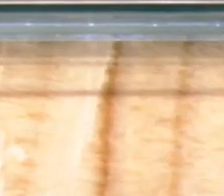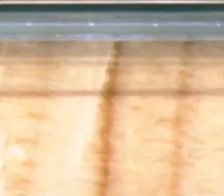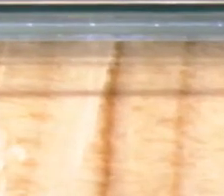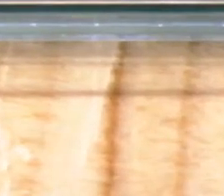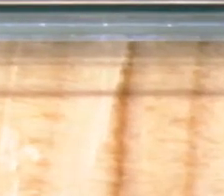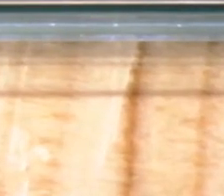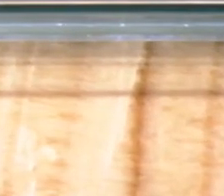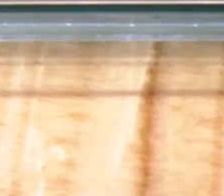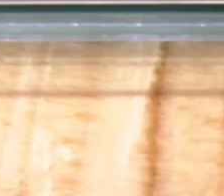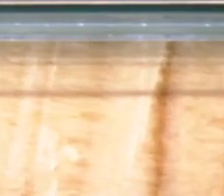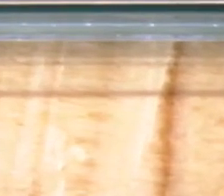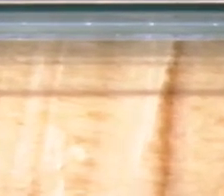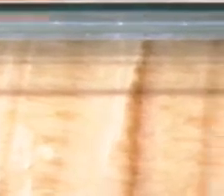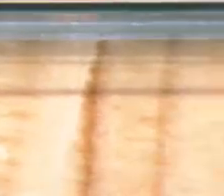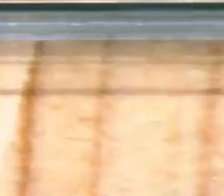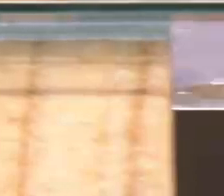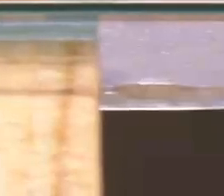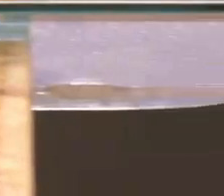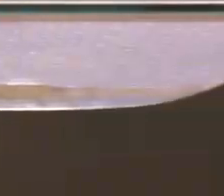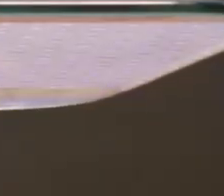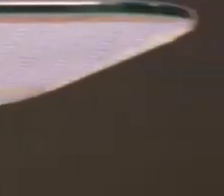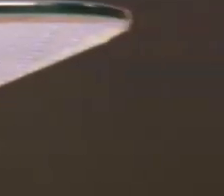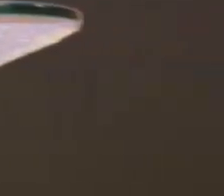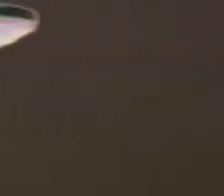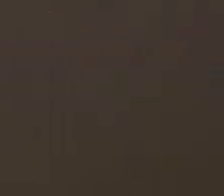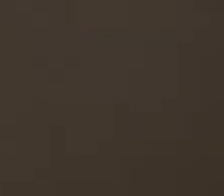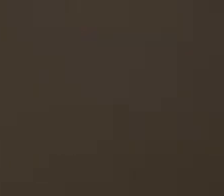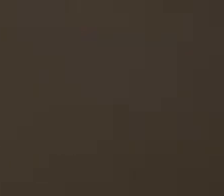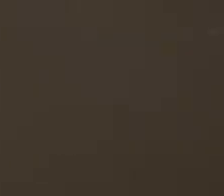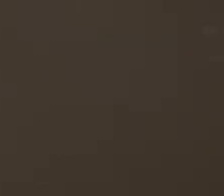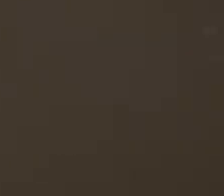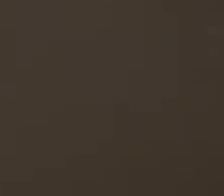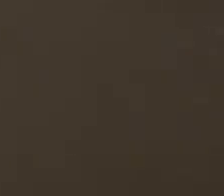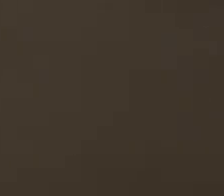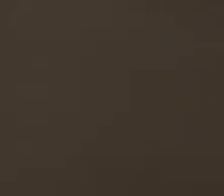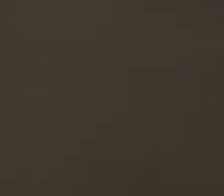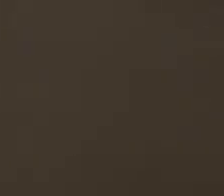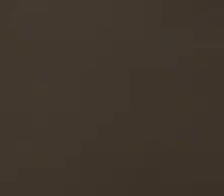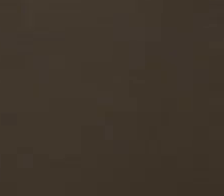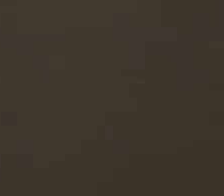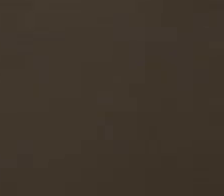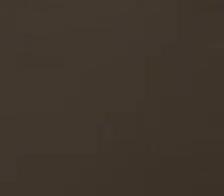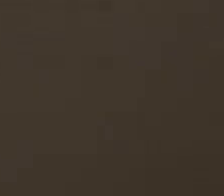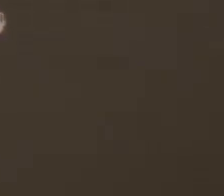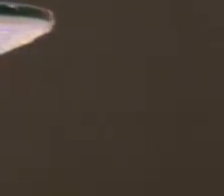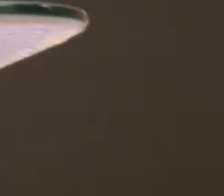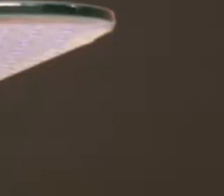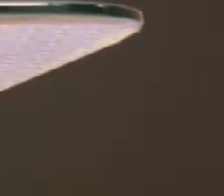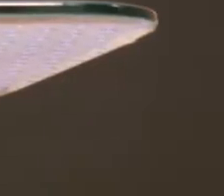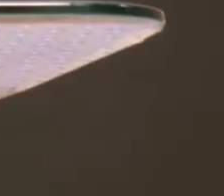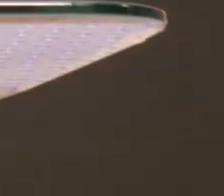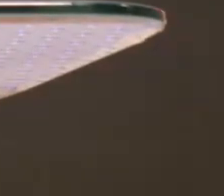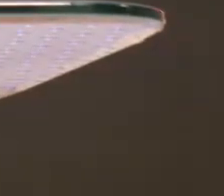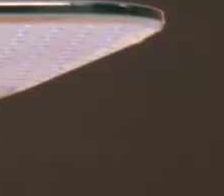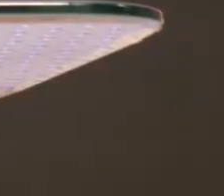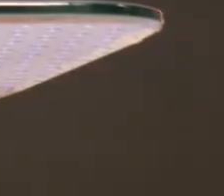now begun. You know, you need to have the purpose for living and the courage